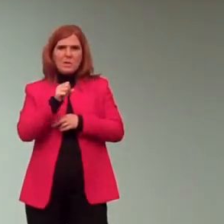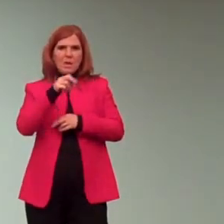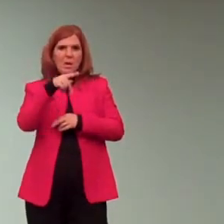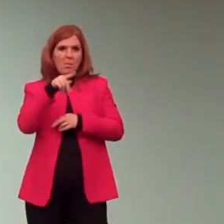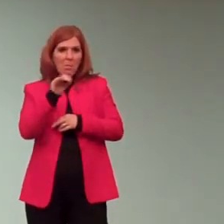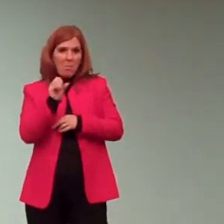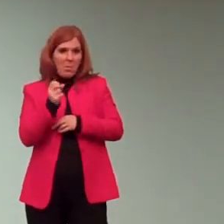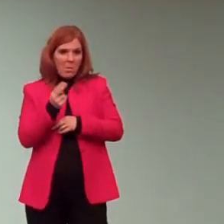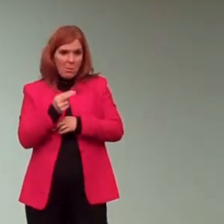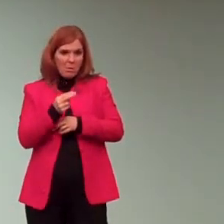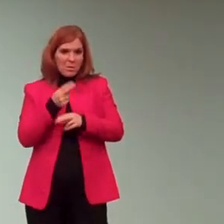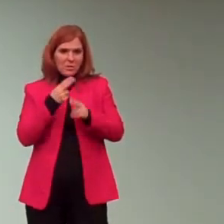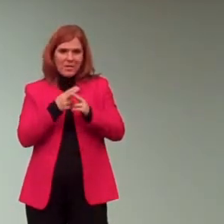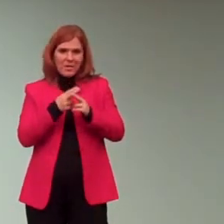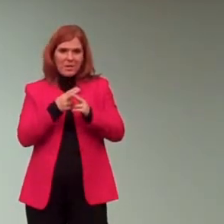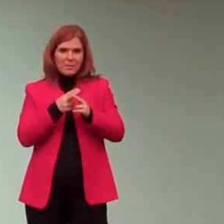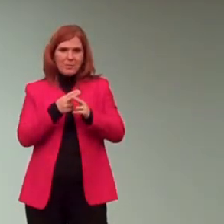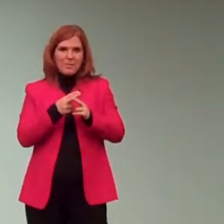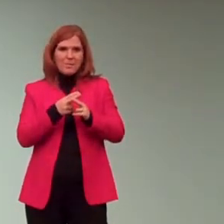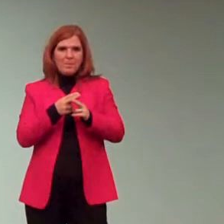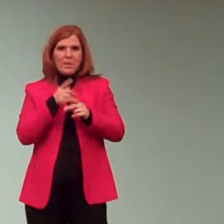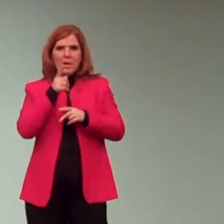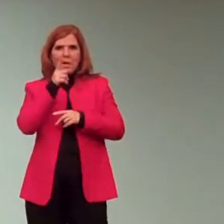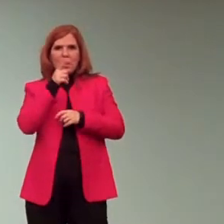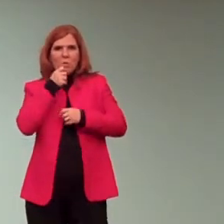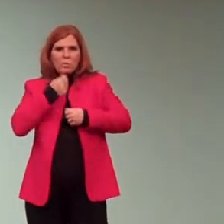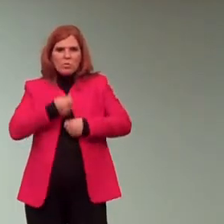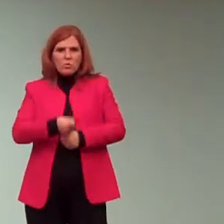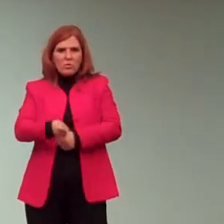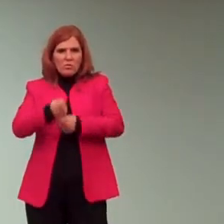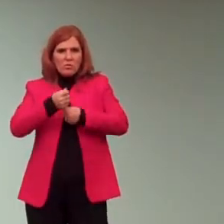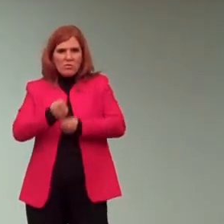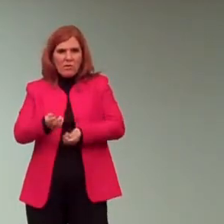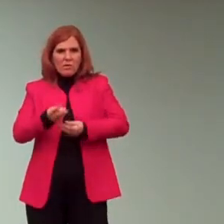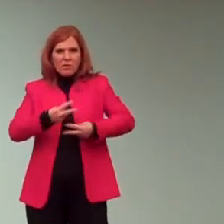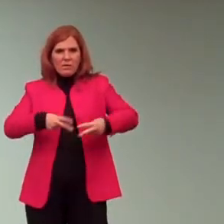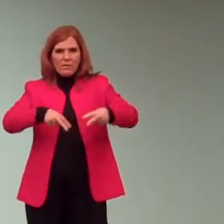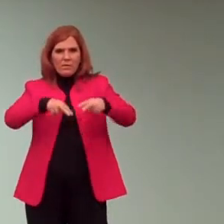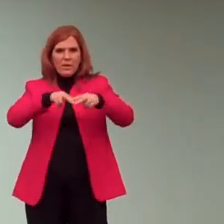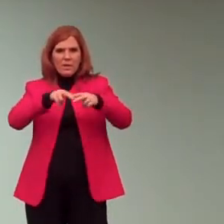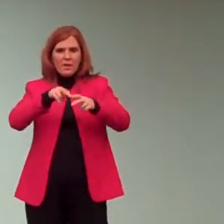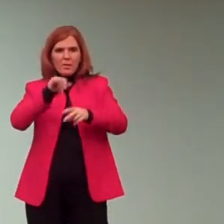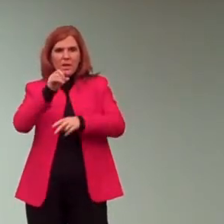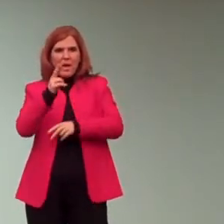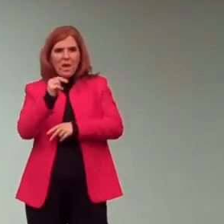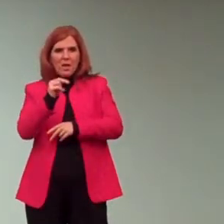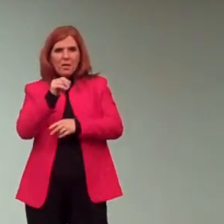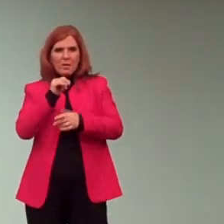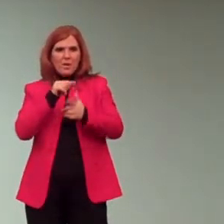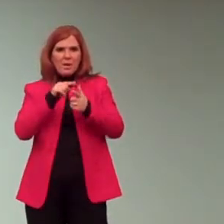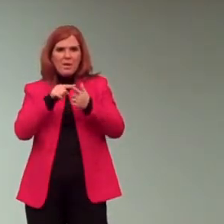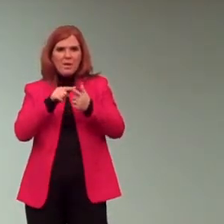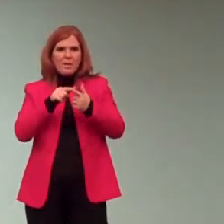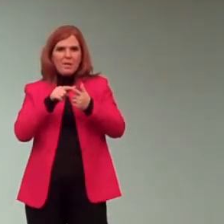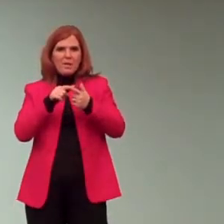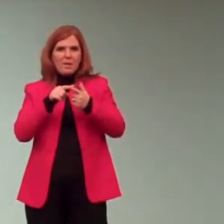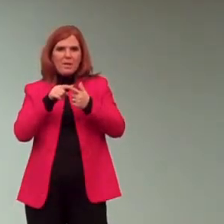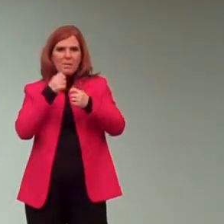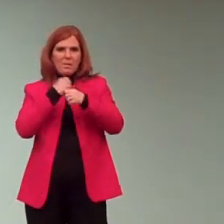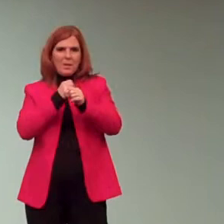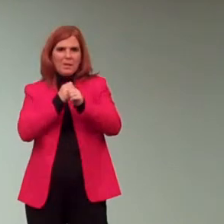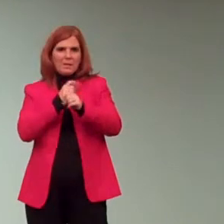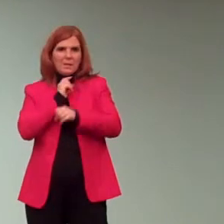Polish names, Hungarian names, who shoveled the valley full of iron, then gave it their spirit to make it